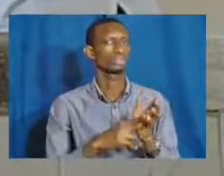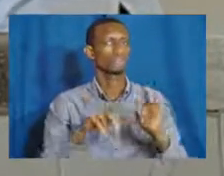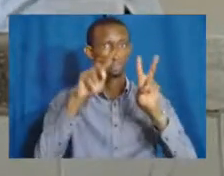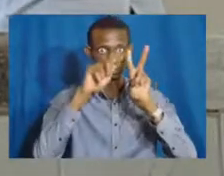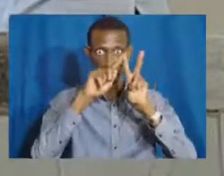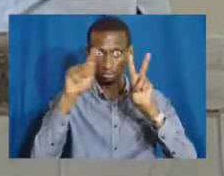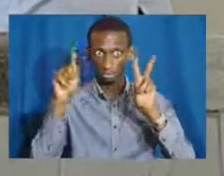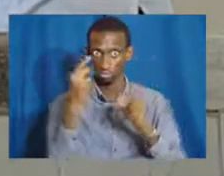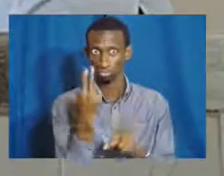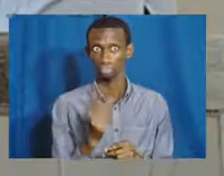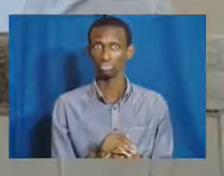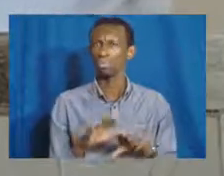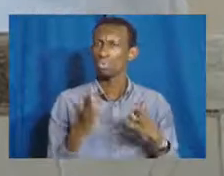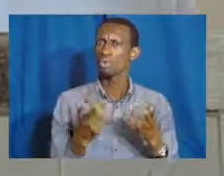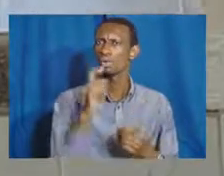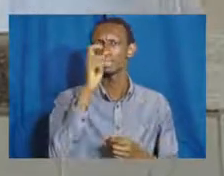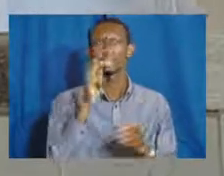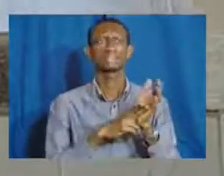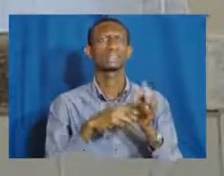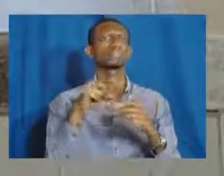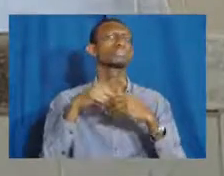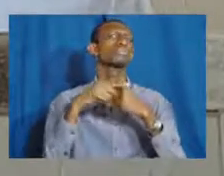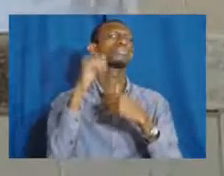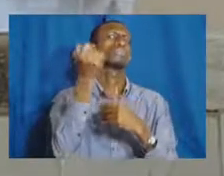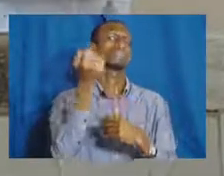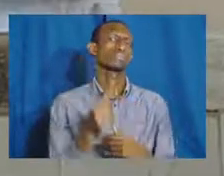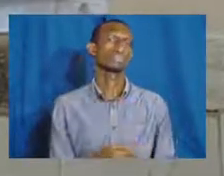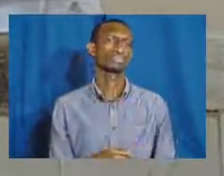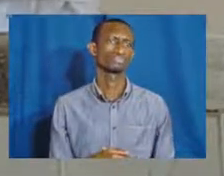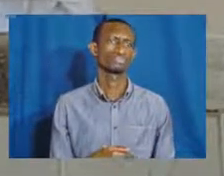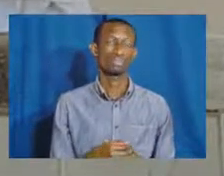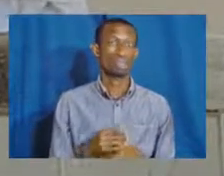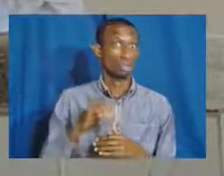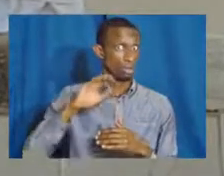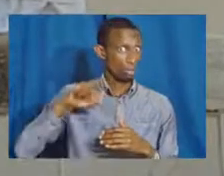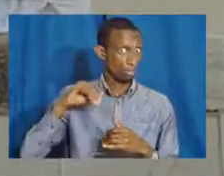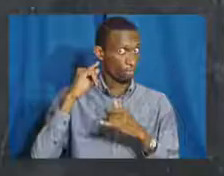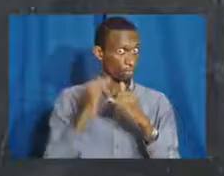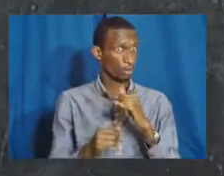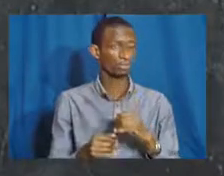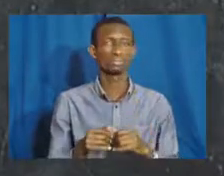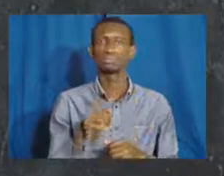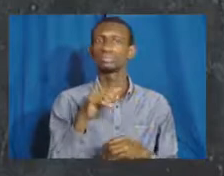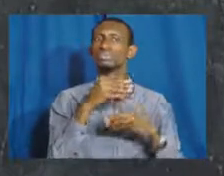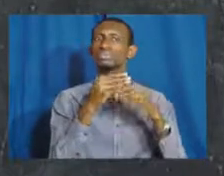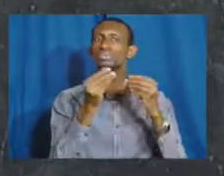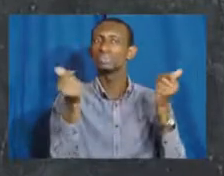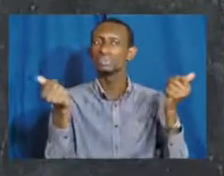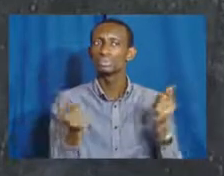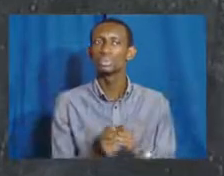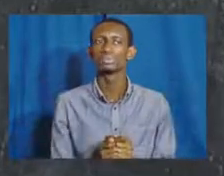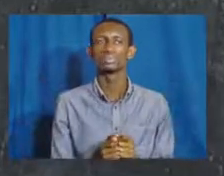here x is equal to minus 5. Finally, the set of solution, you list all